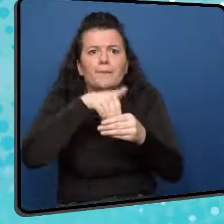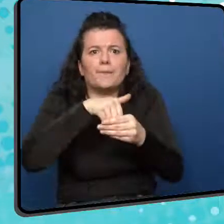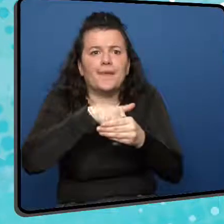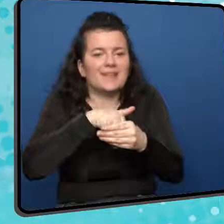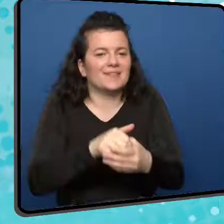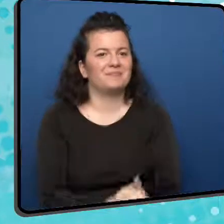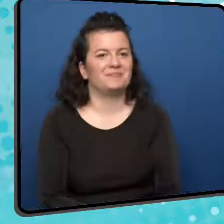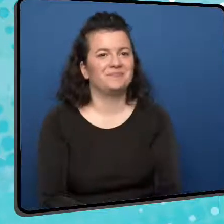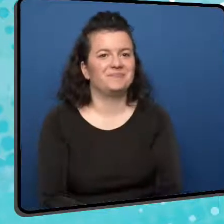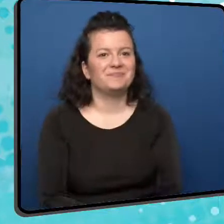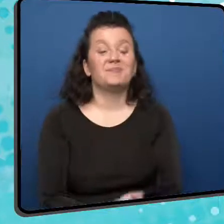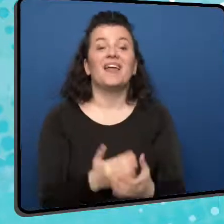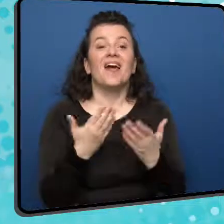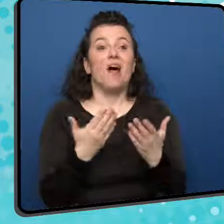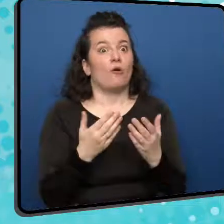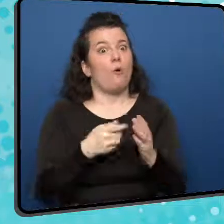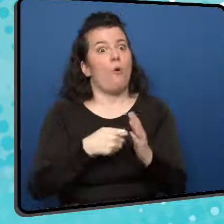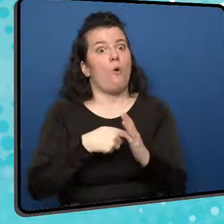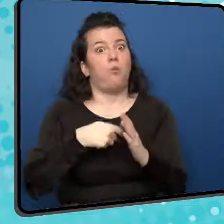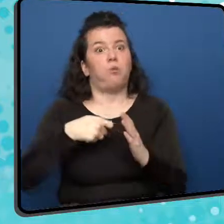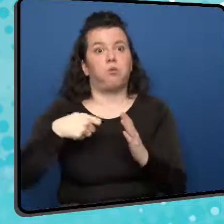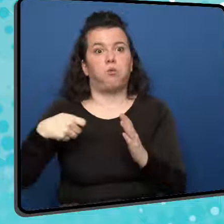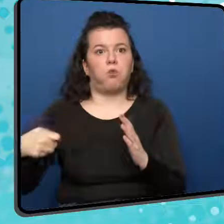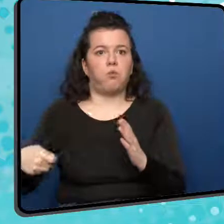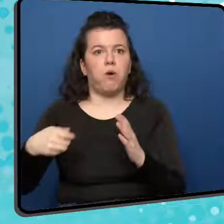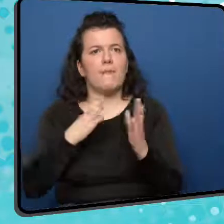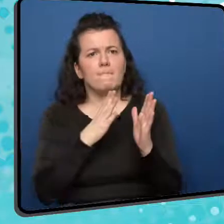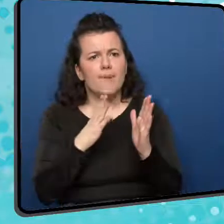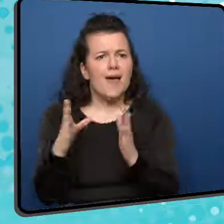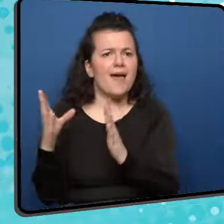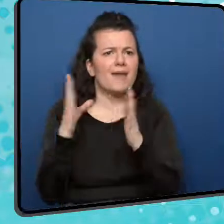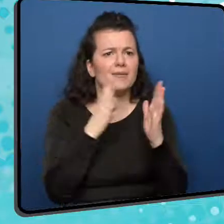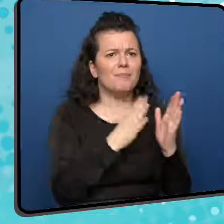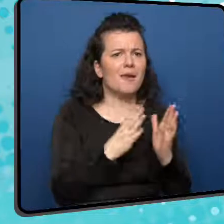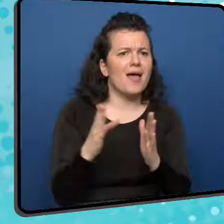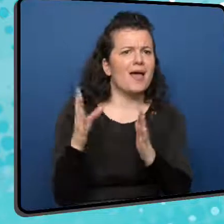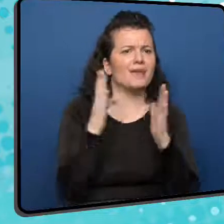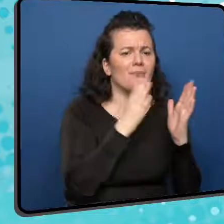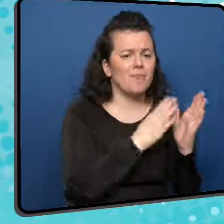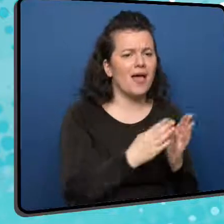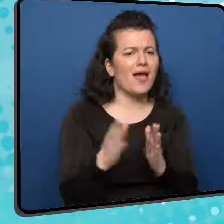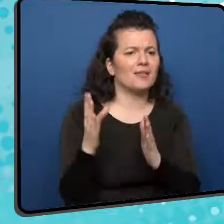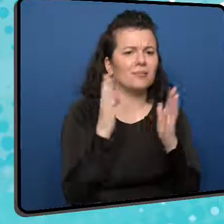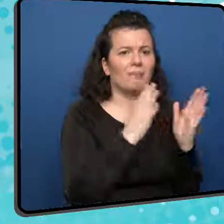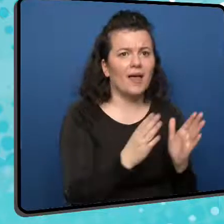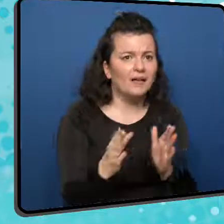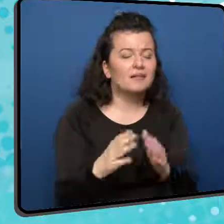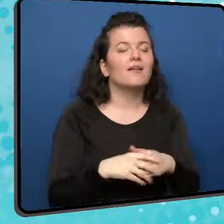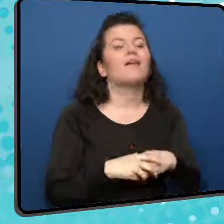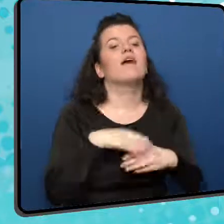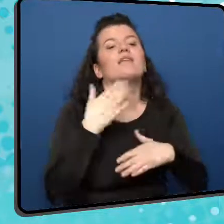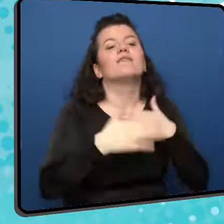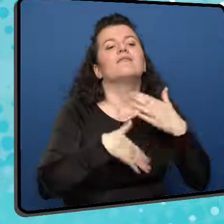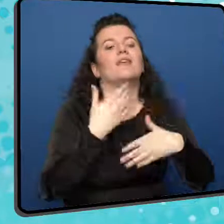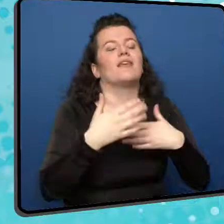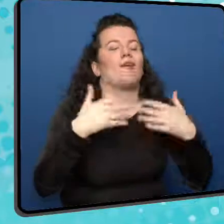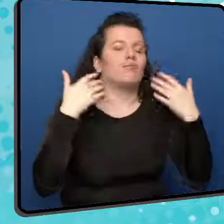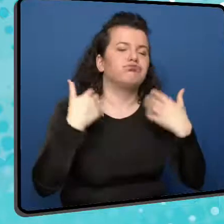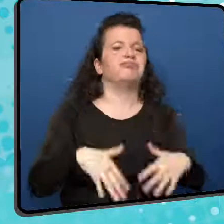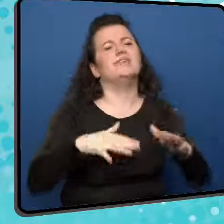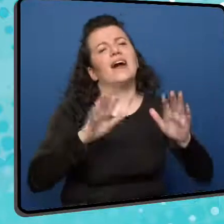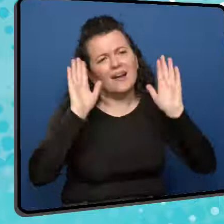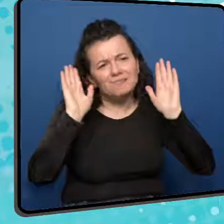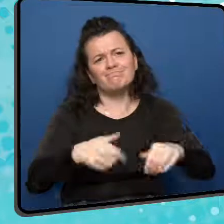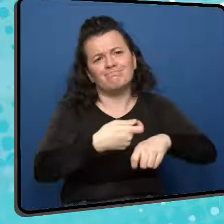long time of planning for this actually to take off so that we can talk to our guests. Because this is the